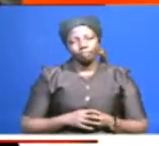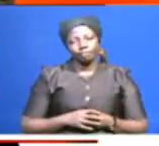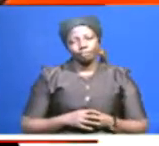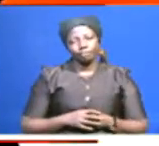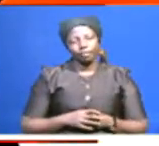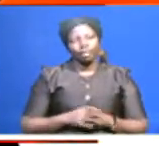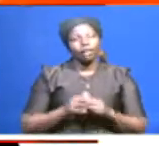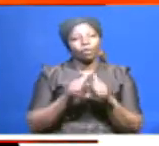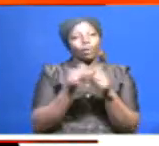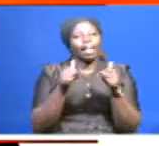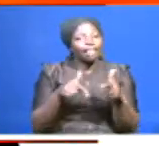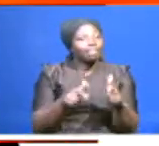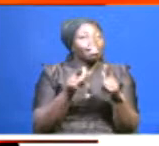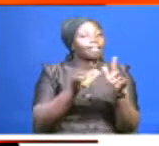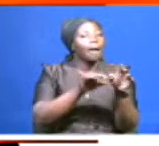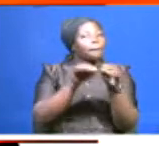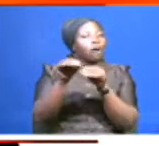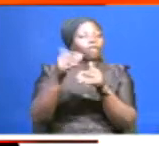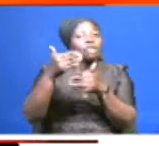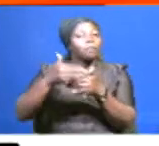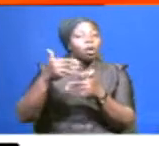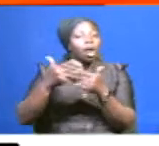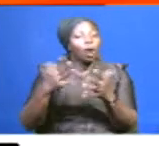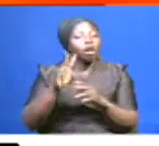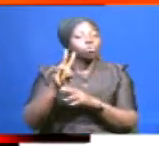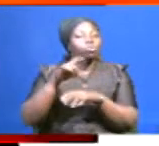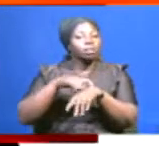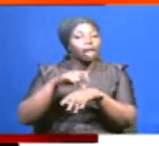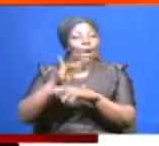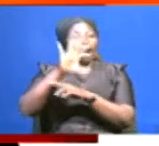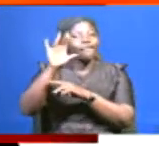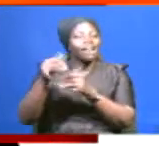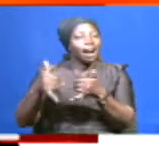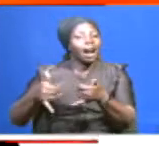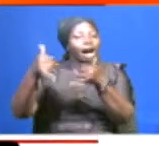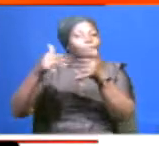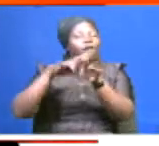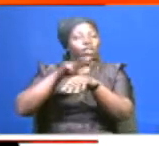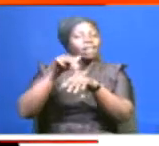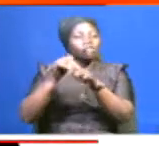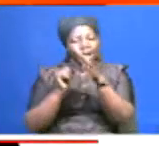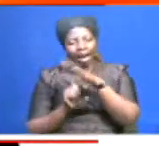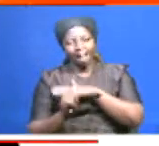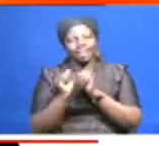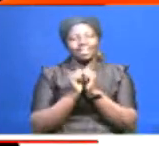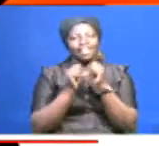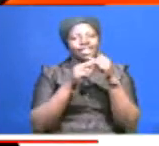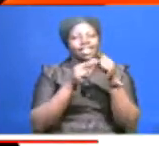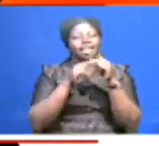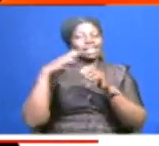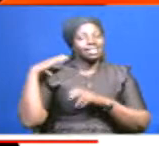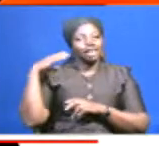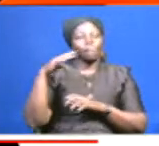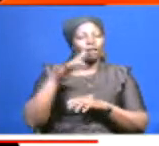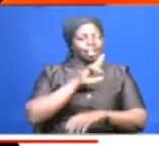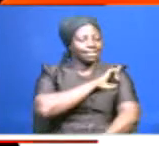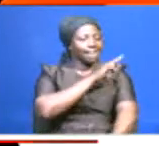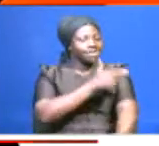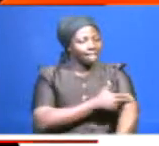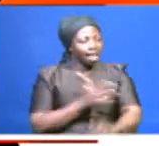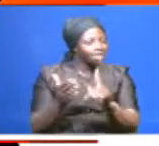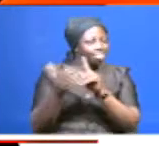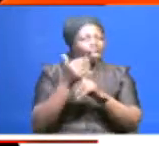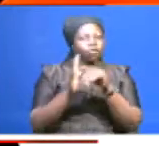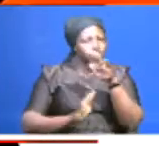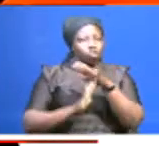Now let's move across our borders now, where two-time Africa Cup of Nations under 17 champions Nigeria bagged maximum points after a 1-0 win